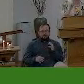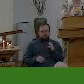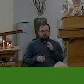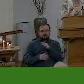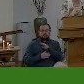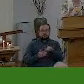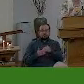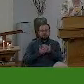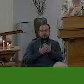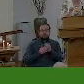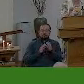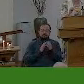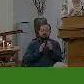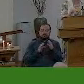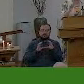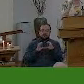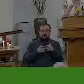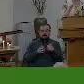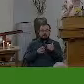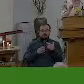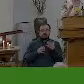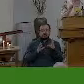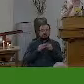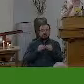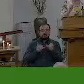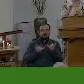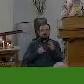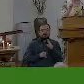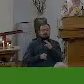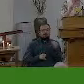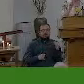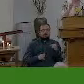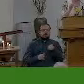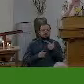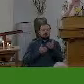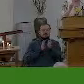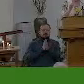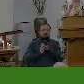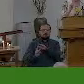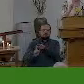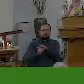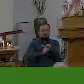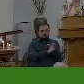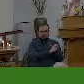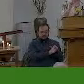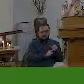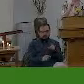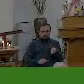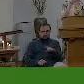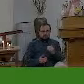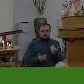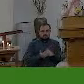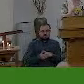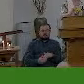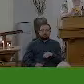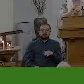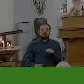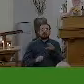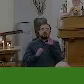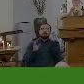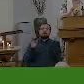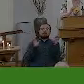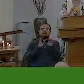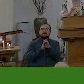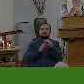committees, is meeting today. And I was asked to remind you all that it's picture